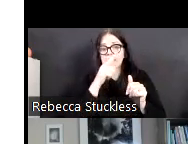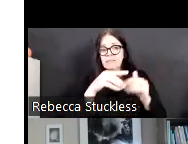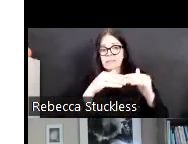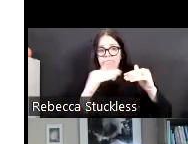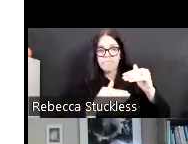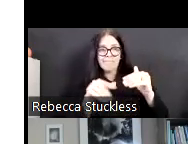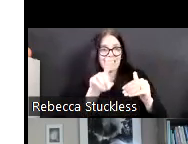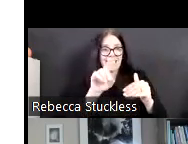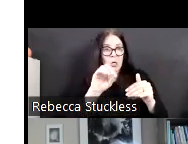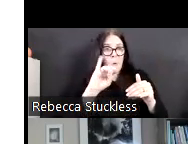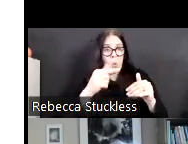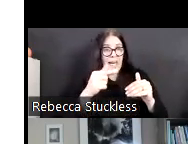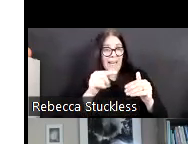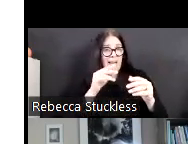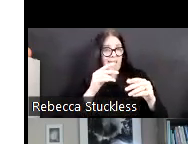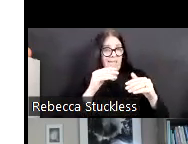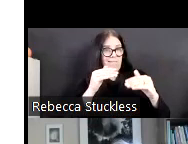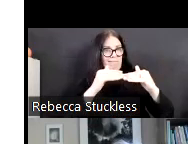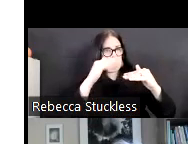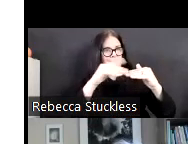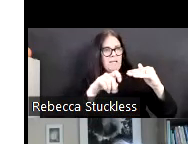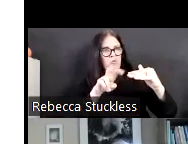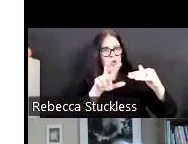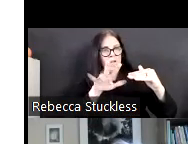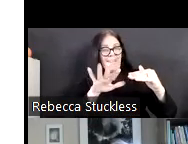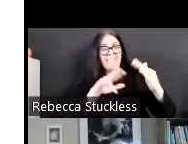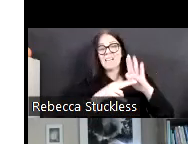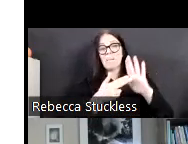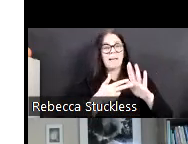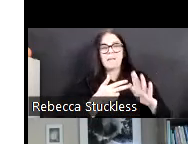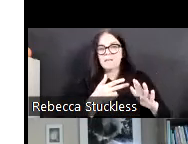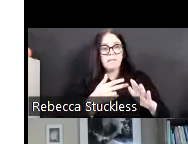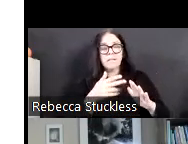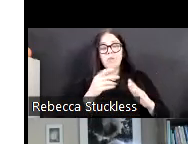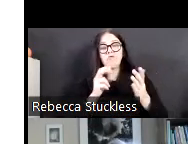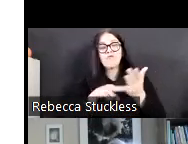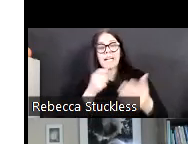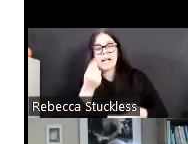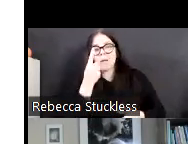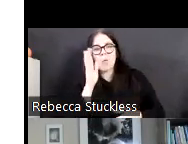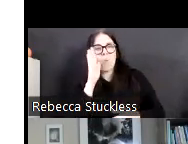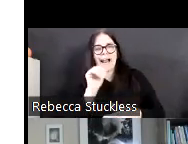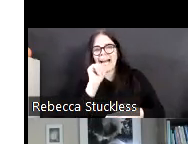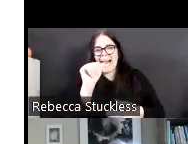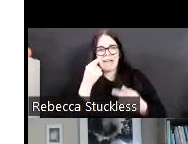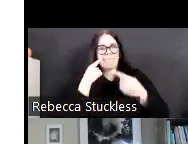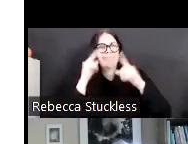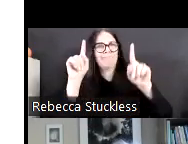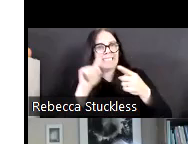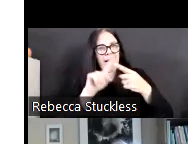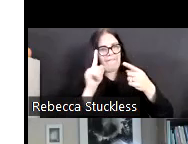of 235, and therefore unlikely to improve reading comprehension before crossing the threshold. Next.